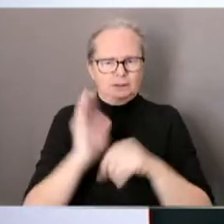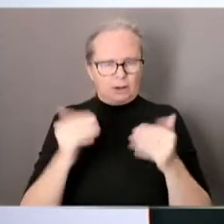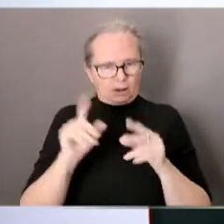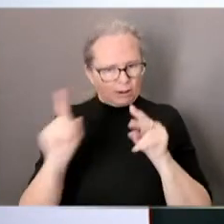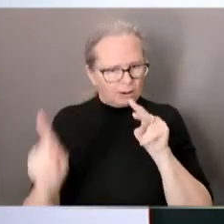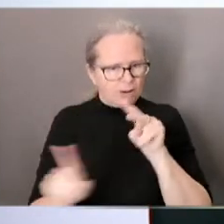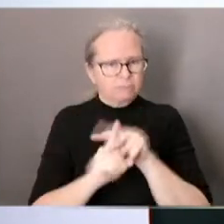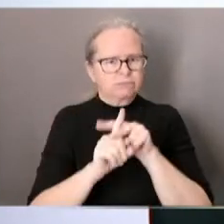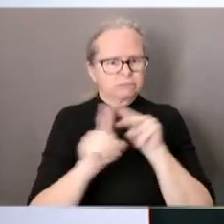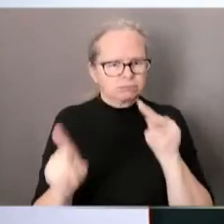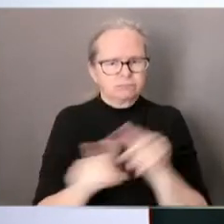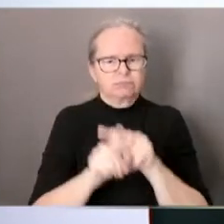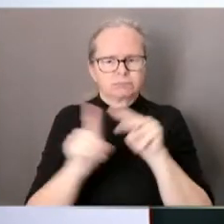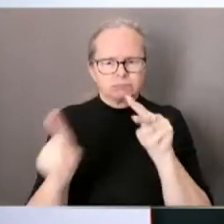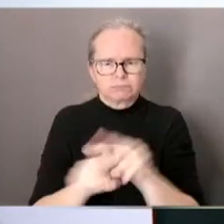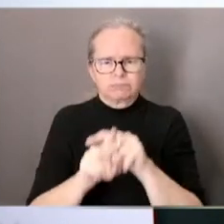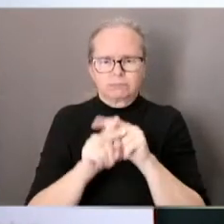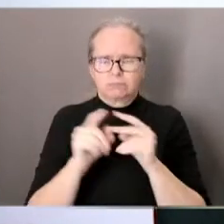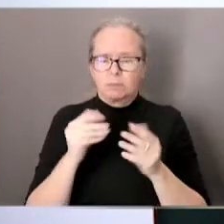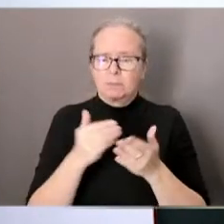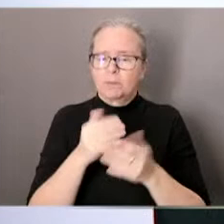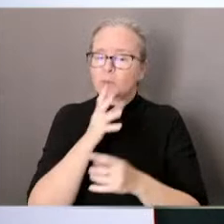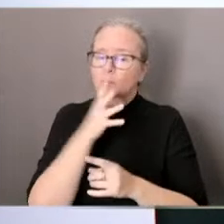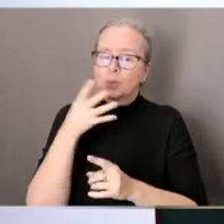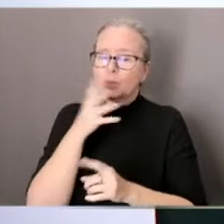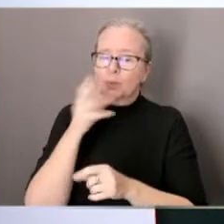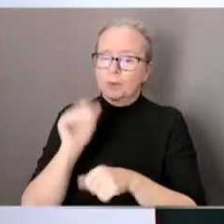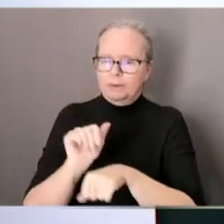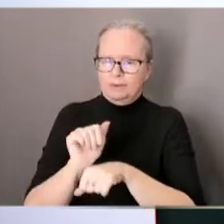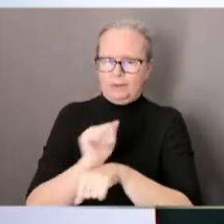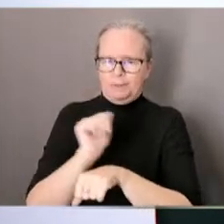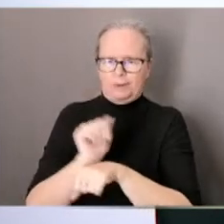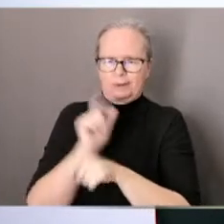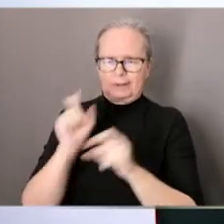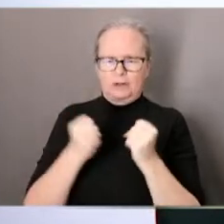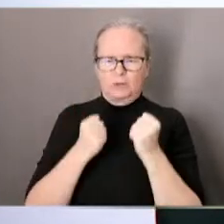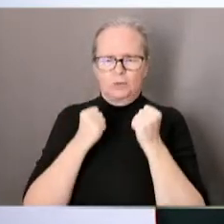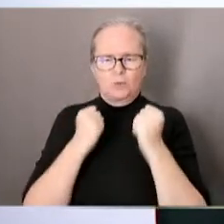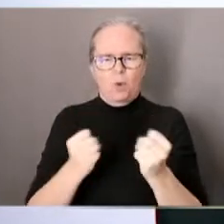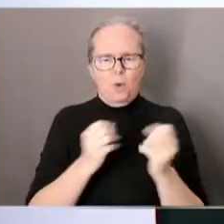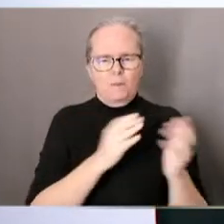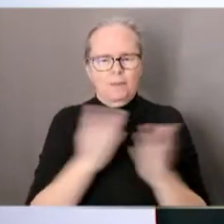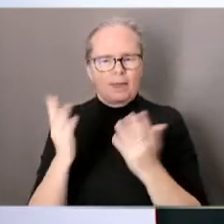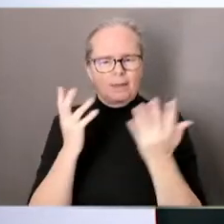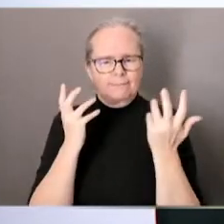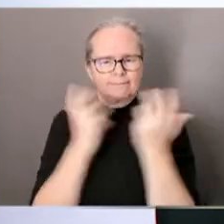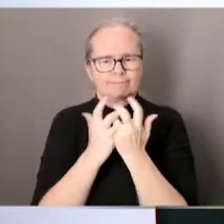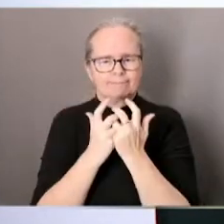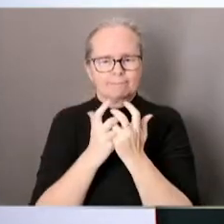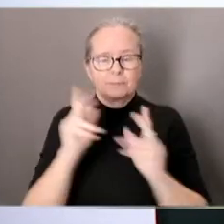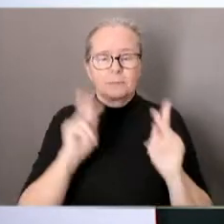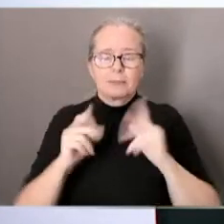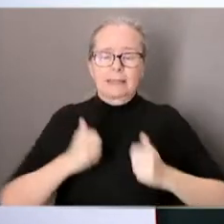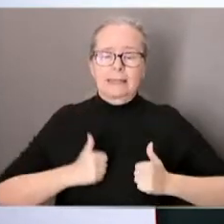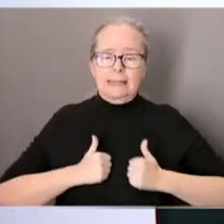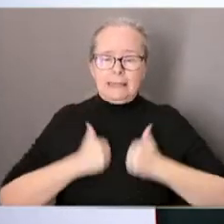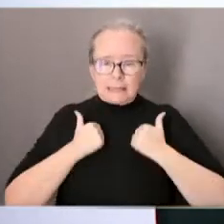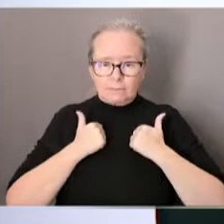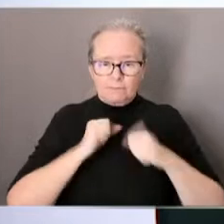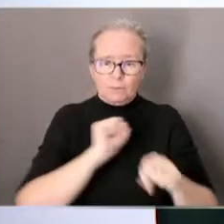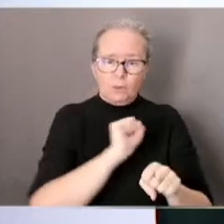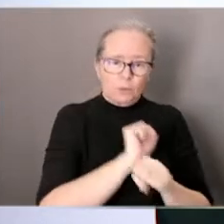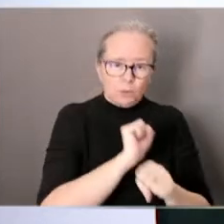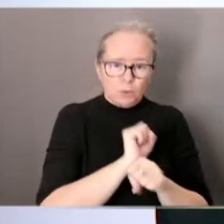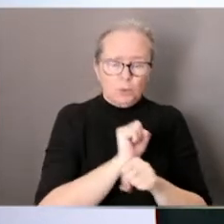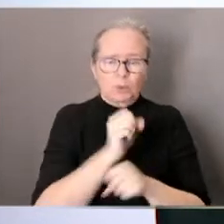for economic development that reflects the needs of the people who live and work there over the past year the minister of Agriculture and irrigation